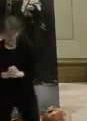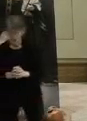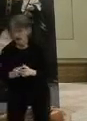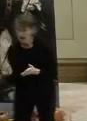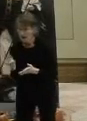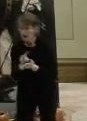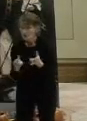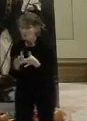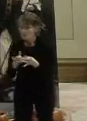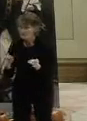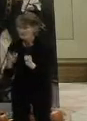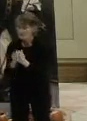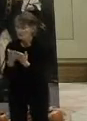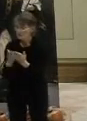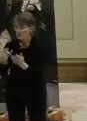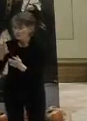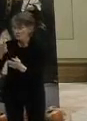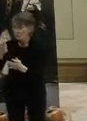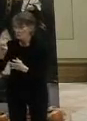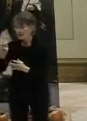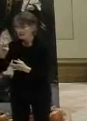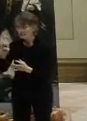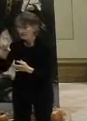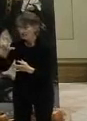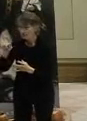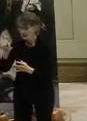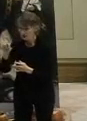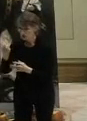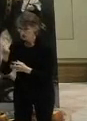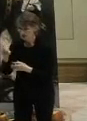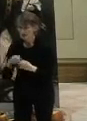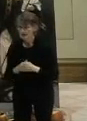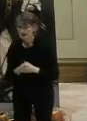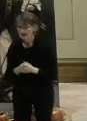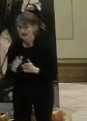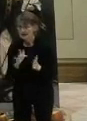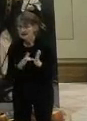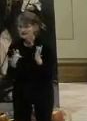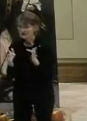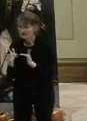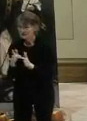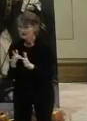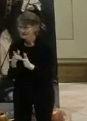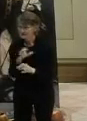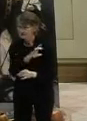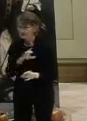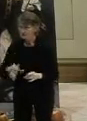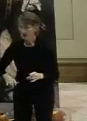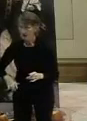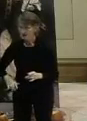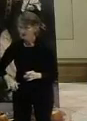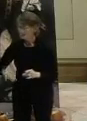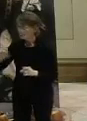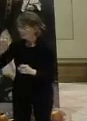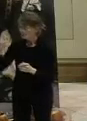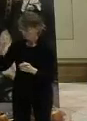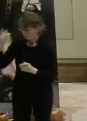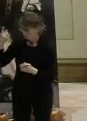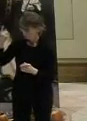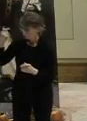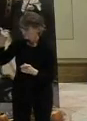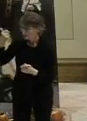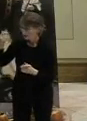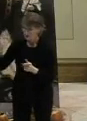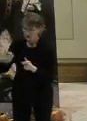Reading from the book of Revelation. Jesus Christ is the faithful witness, the firstborn of the dead